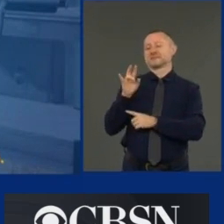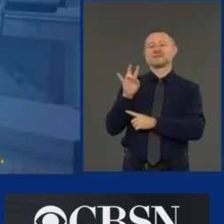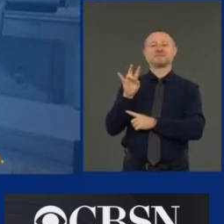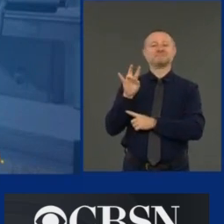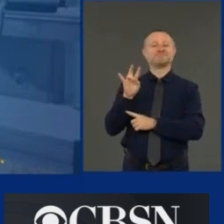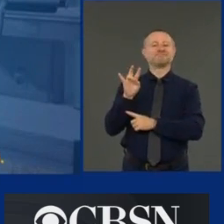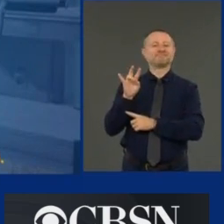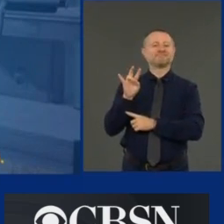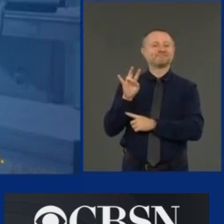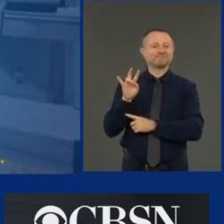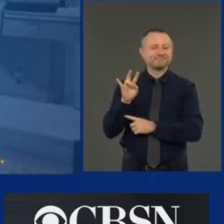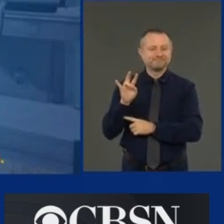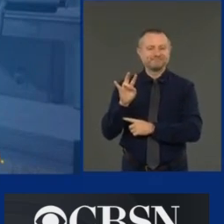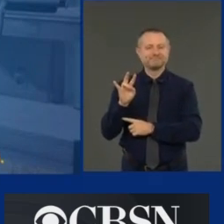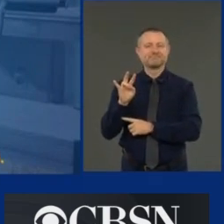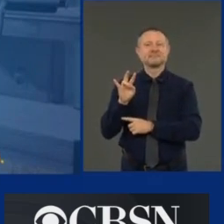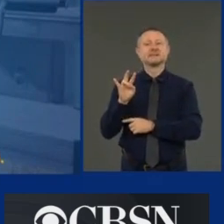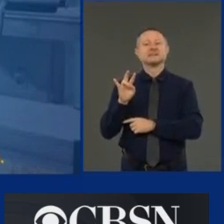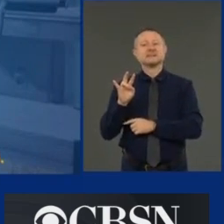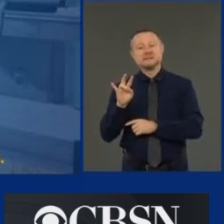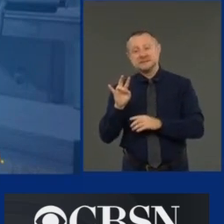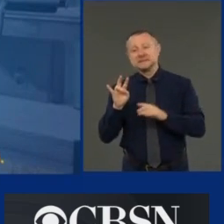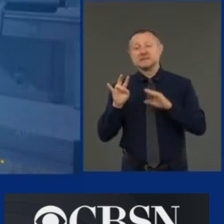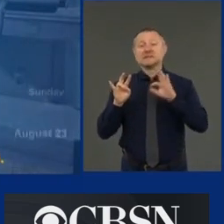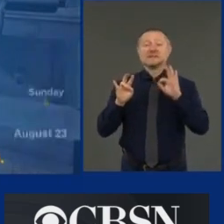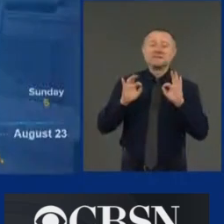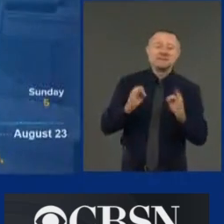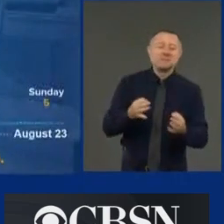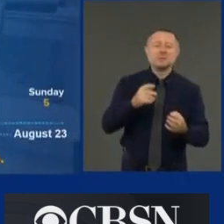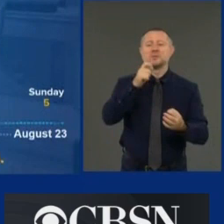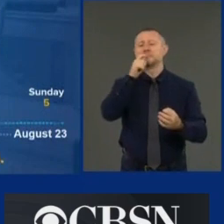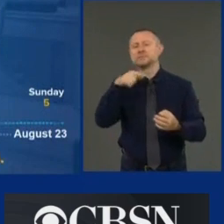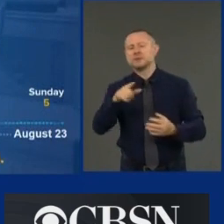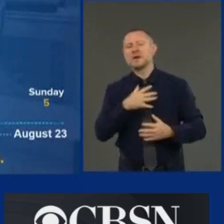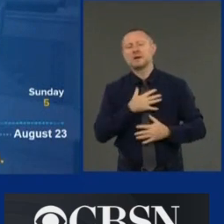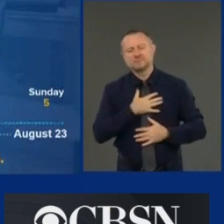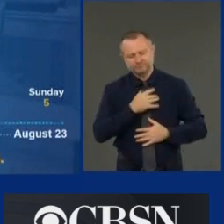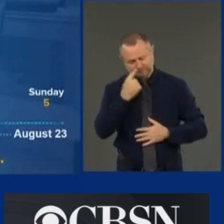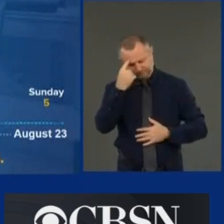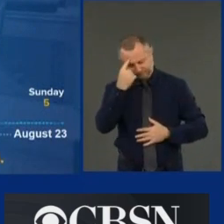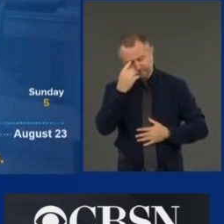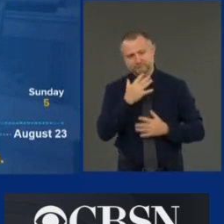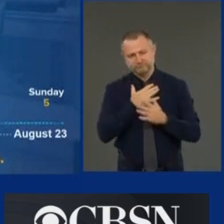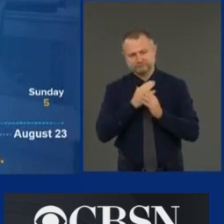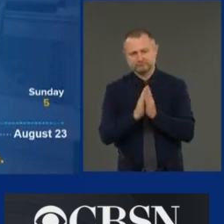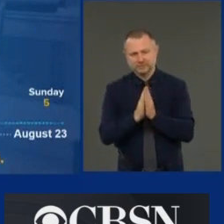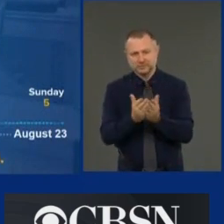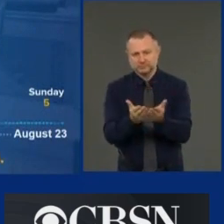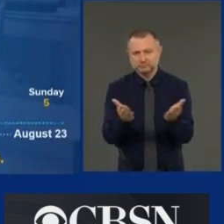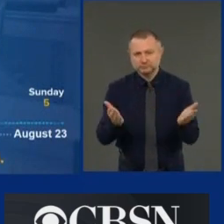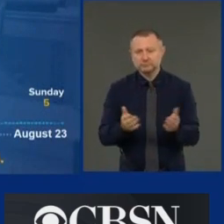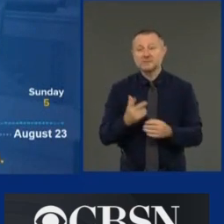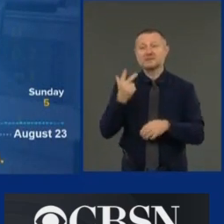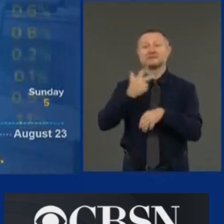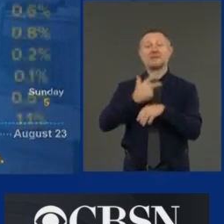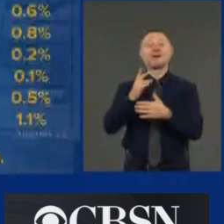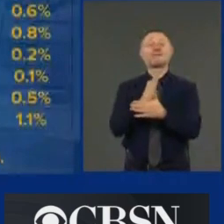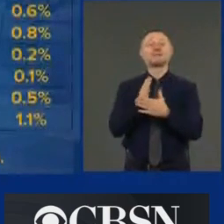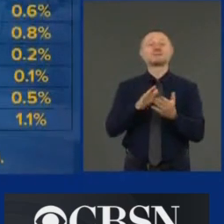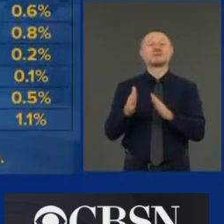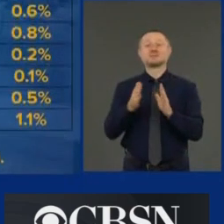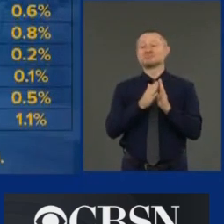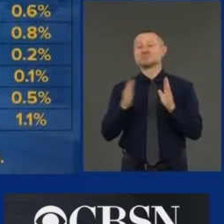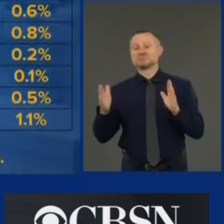and they and their families are in our thoughts and prayers. The 3-day rolling average is